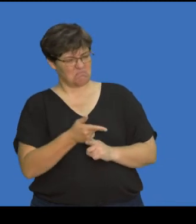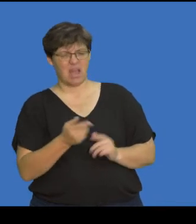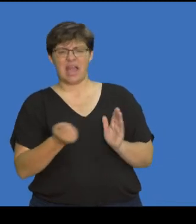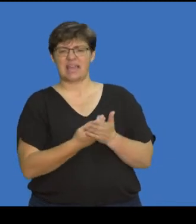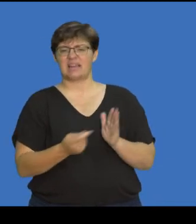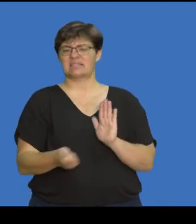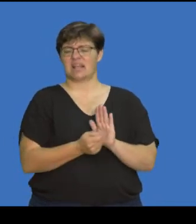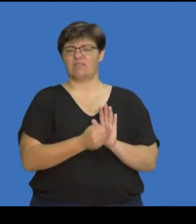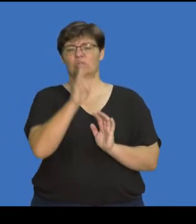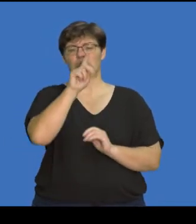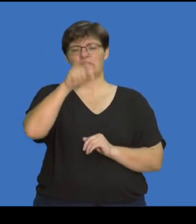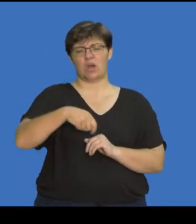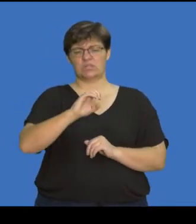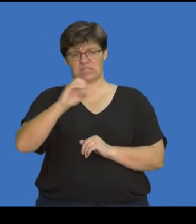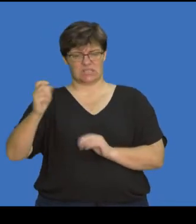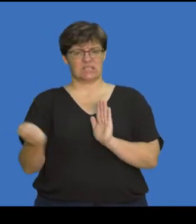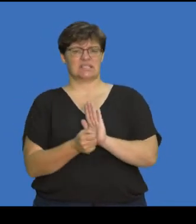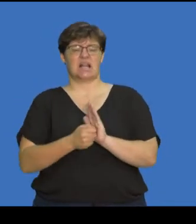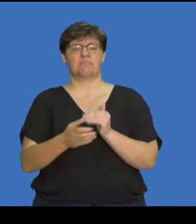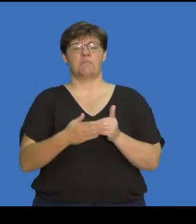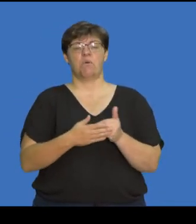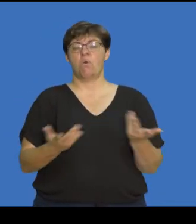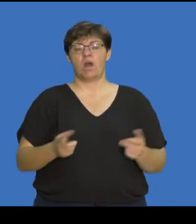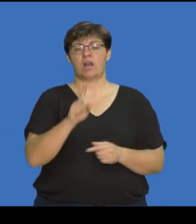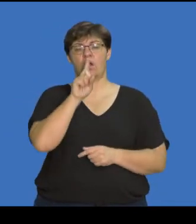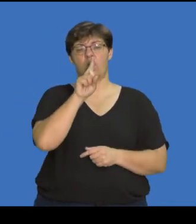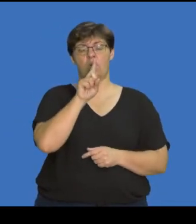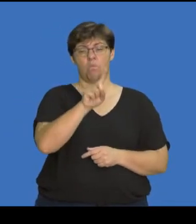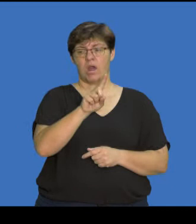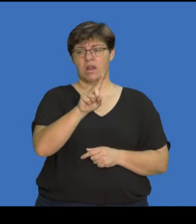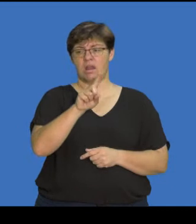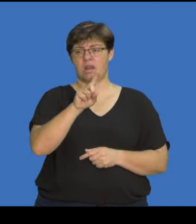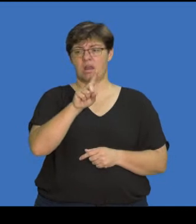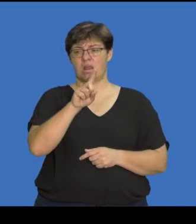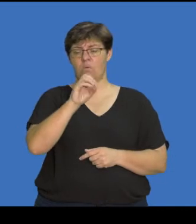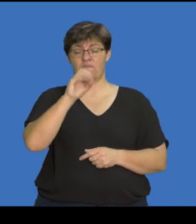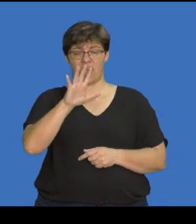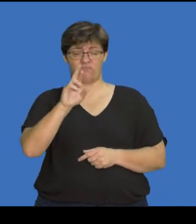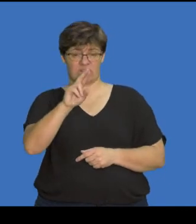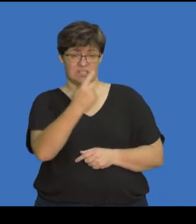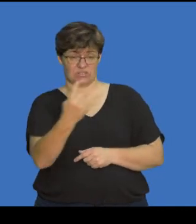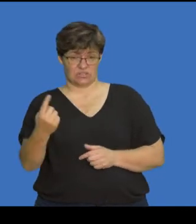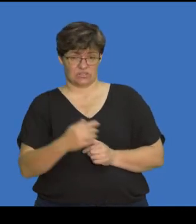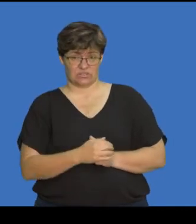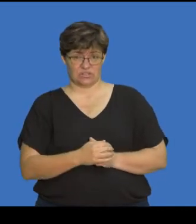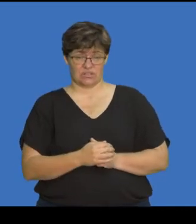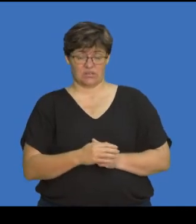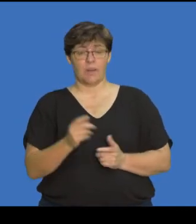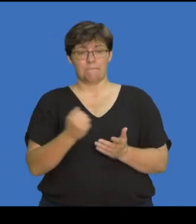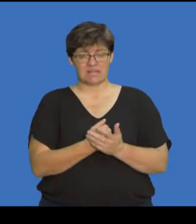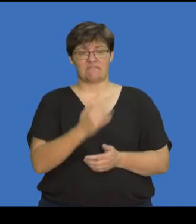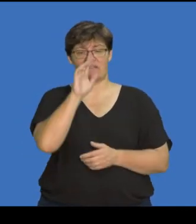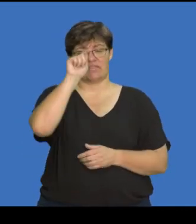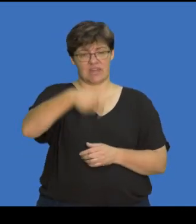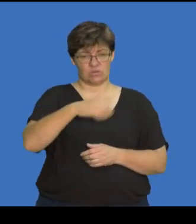additional 2,000 flags at 105 Rand each, okay? And also he will have to pay 5,000 Rand for